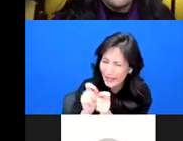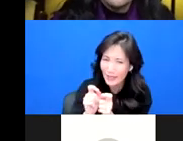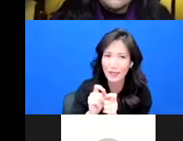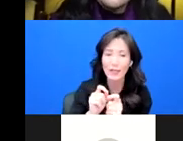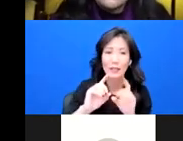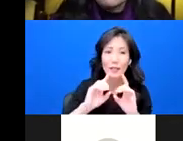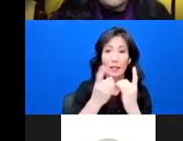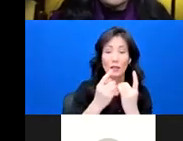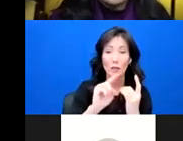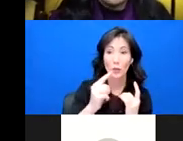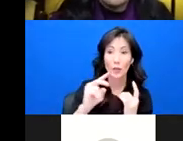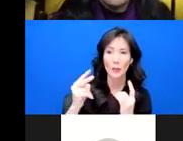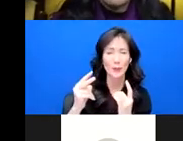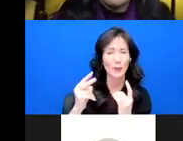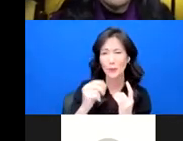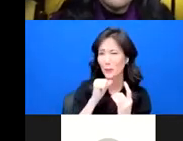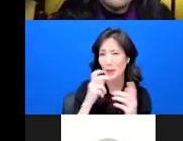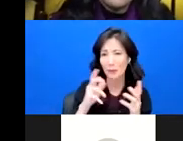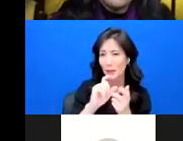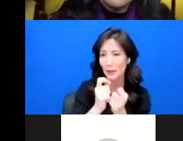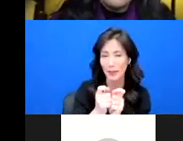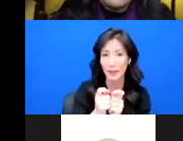And we'll go to the next slide, please.